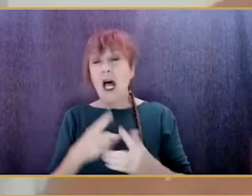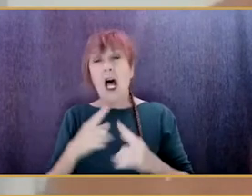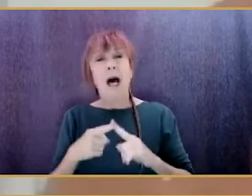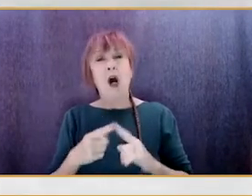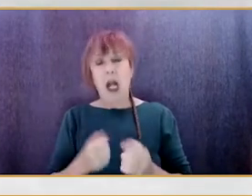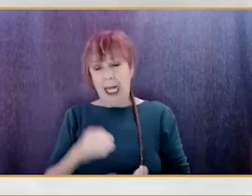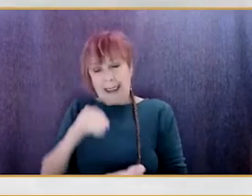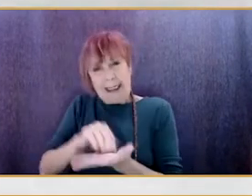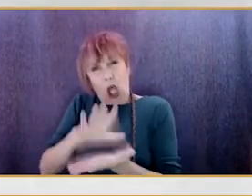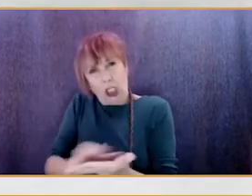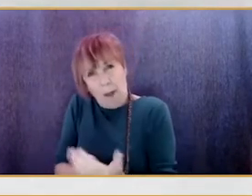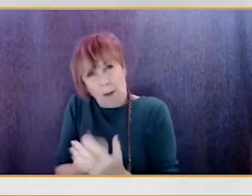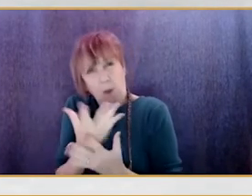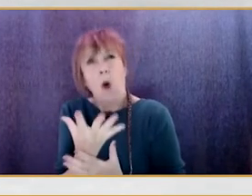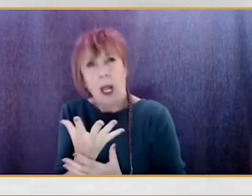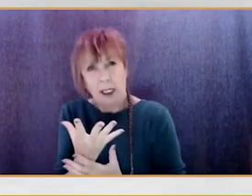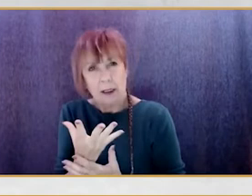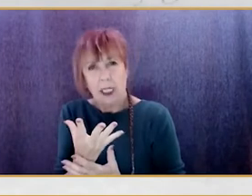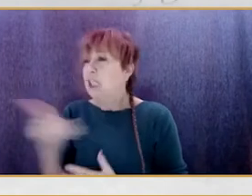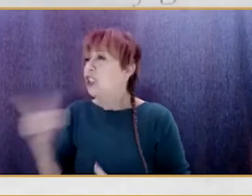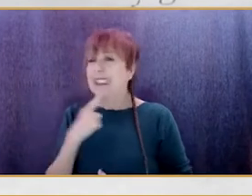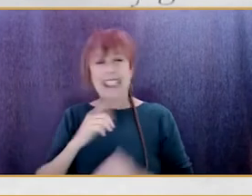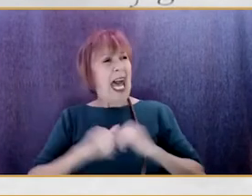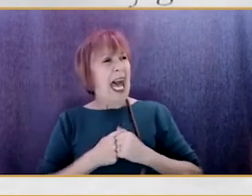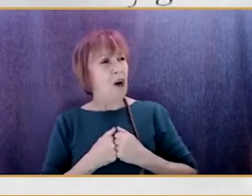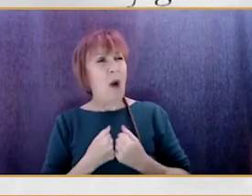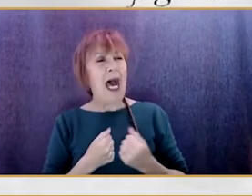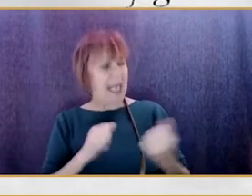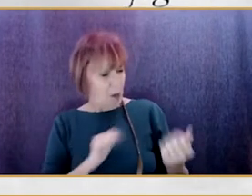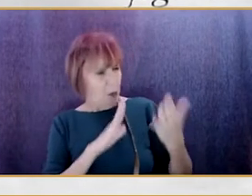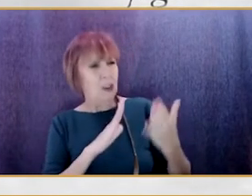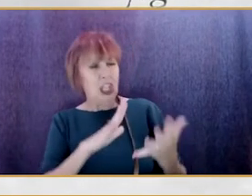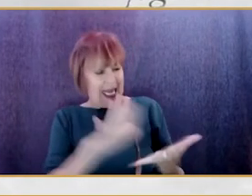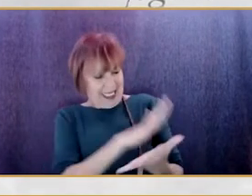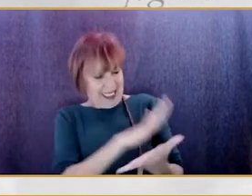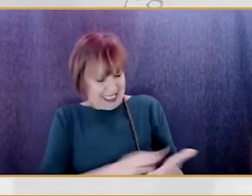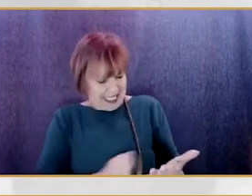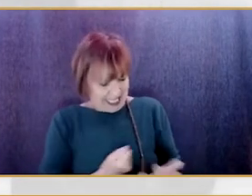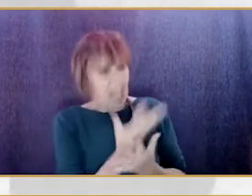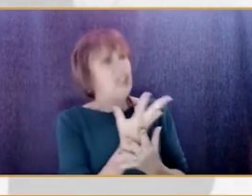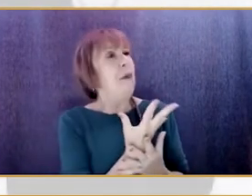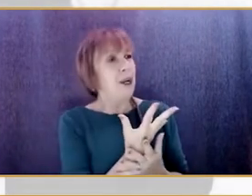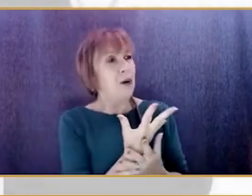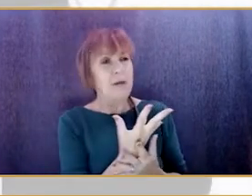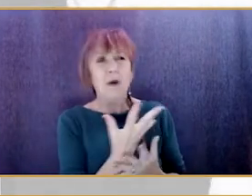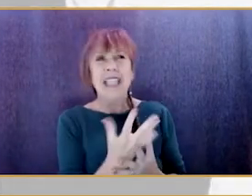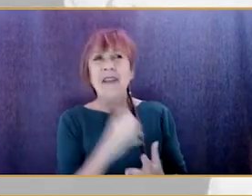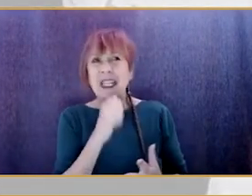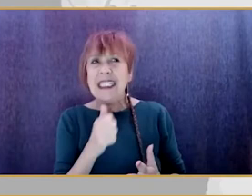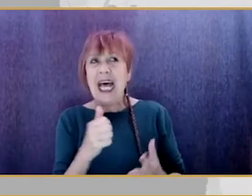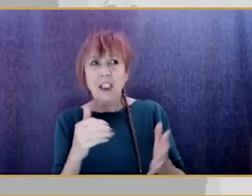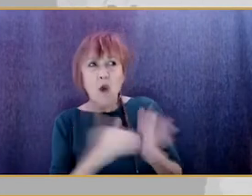poetics Susan says, how do I approach documentary poetics in a way that is anti-racist,